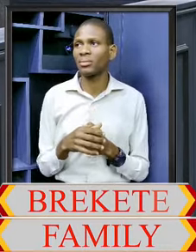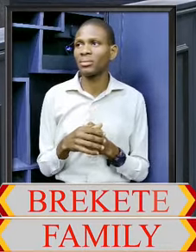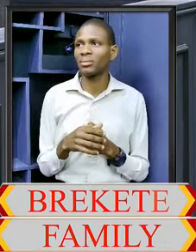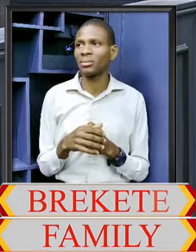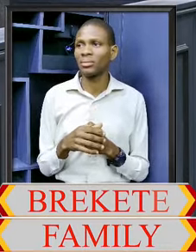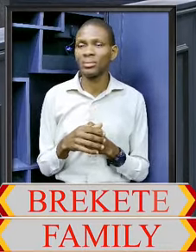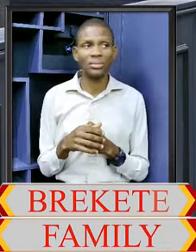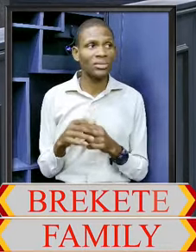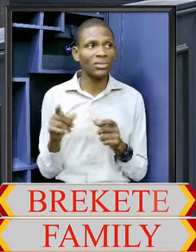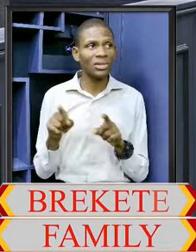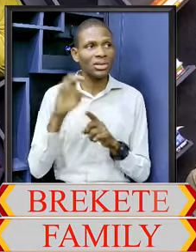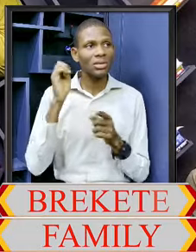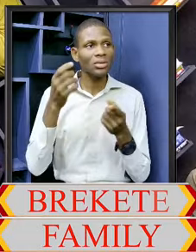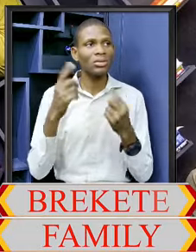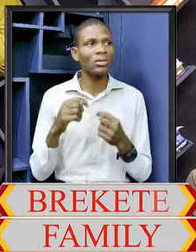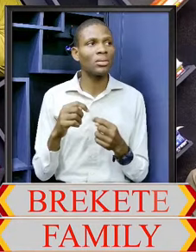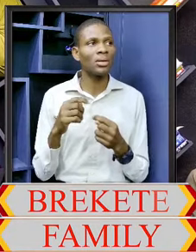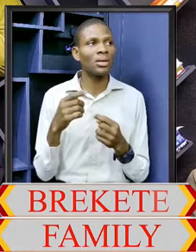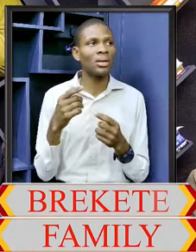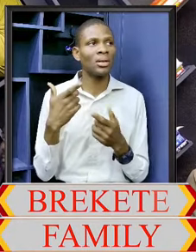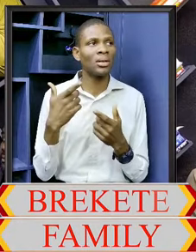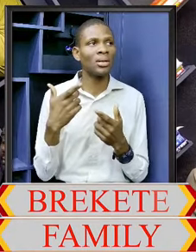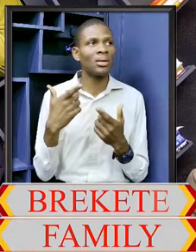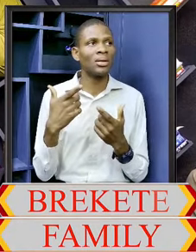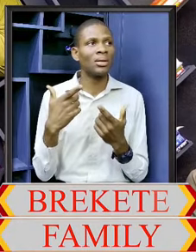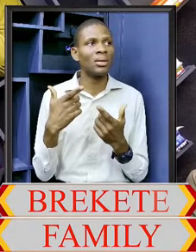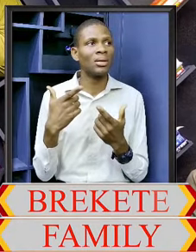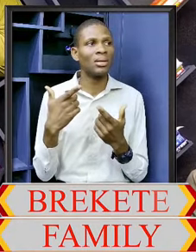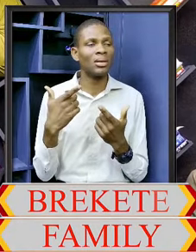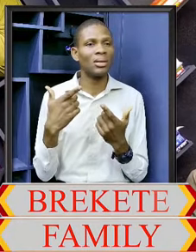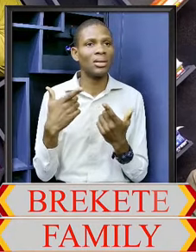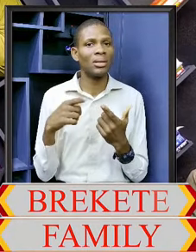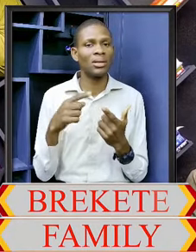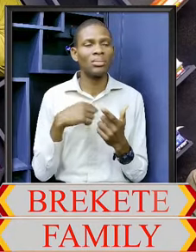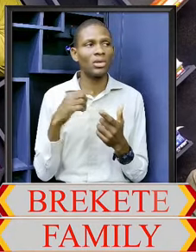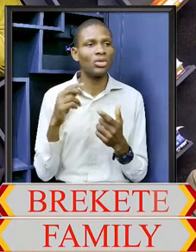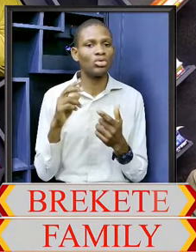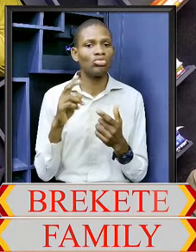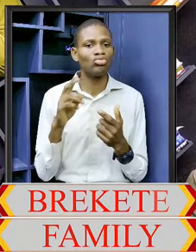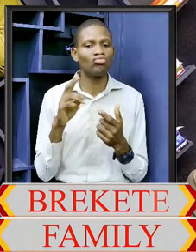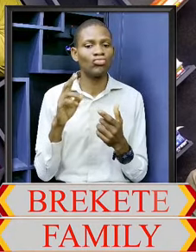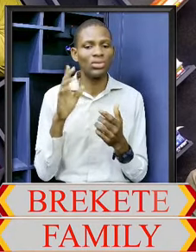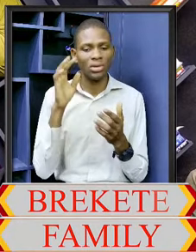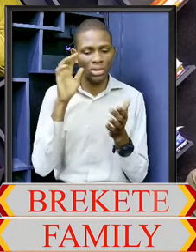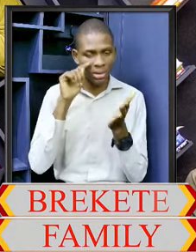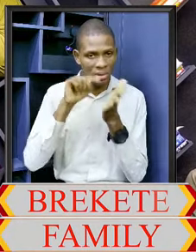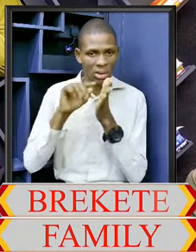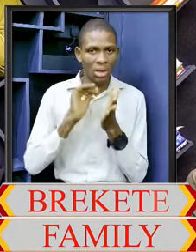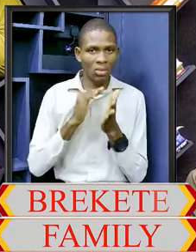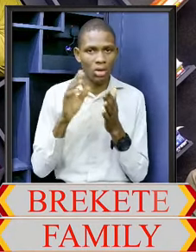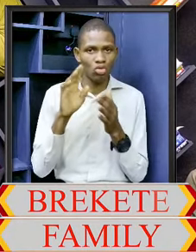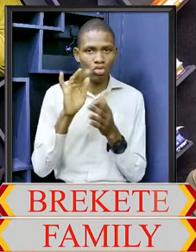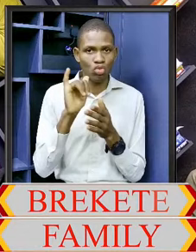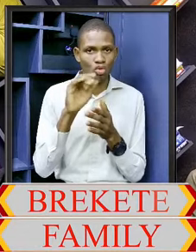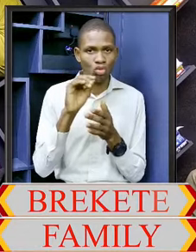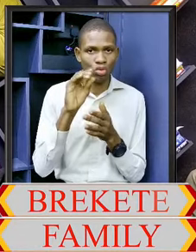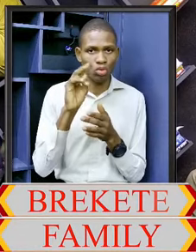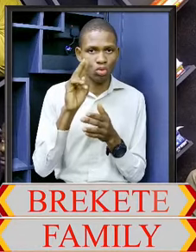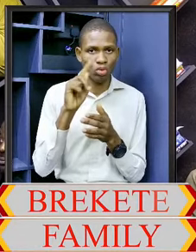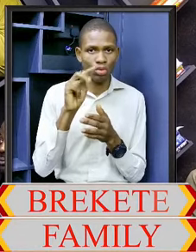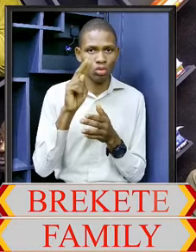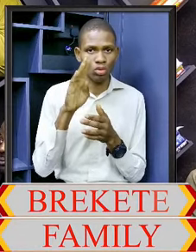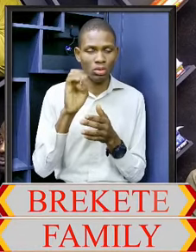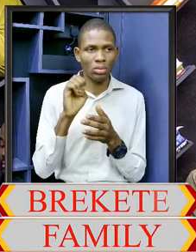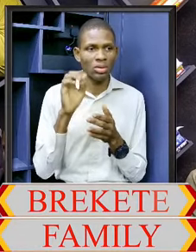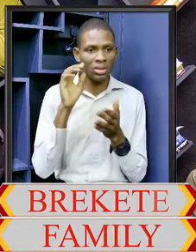Okay. As they come, make I take idea look into our YouTube channel. If it be say some people